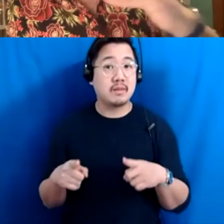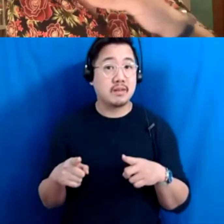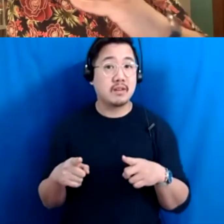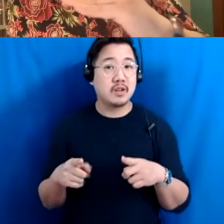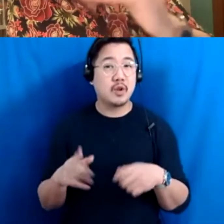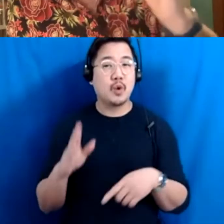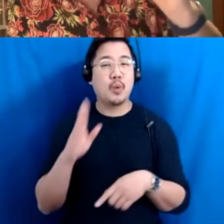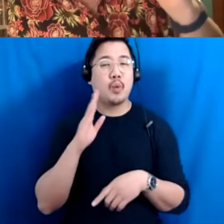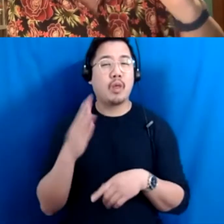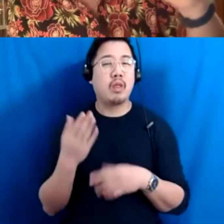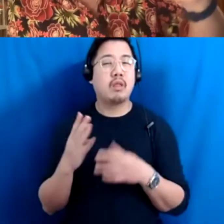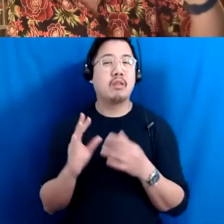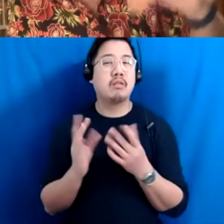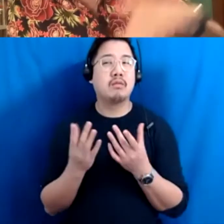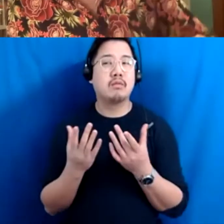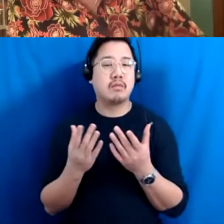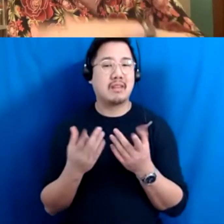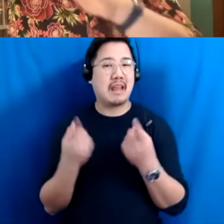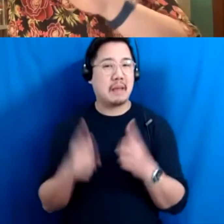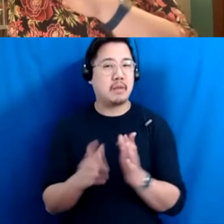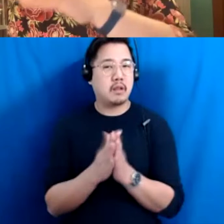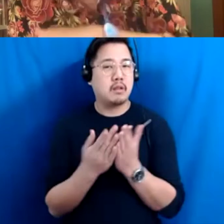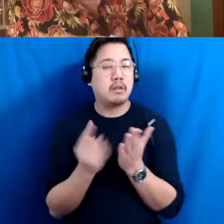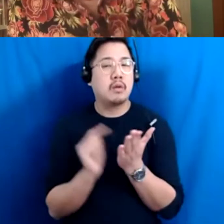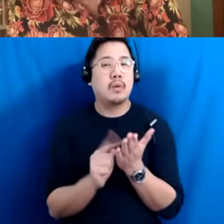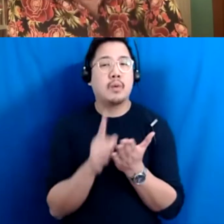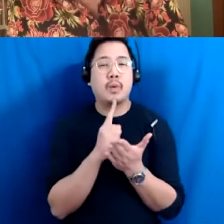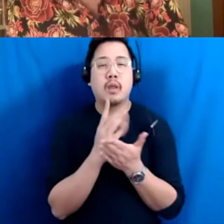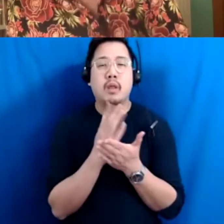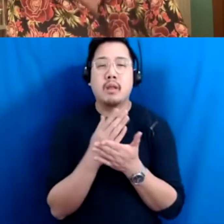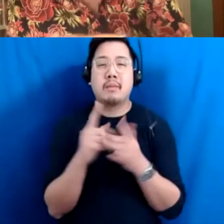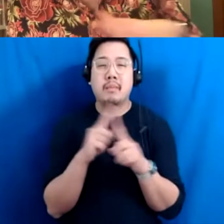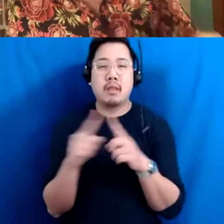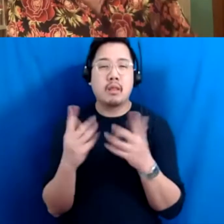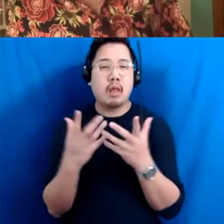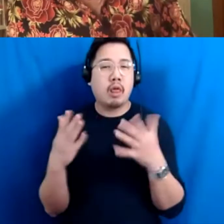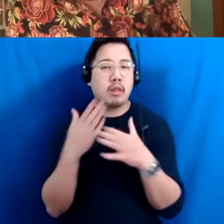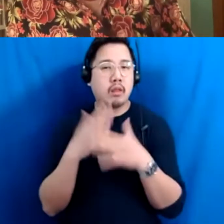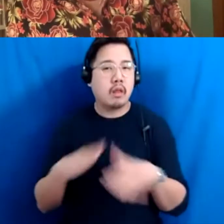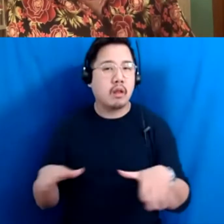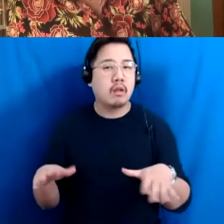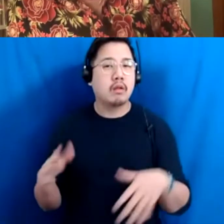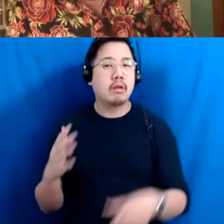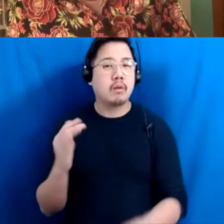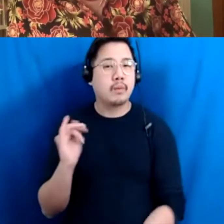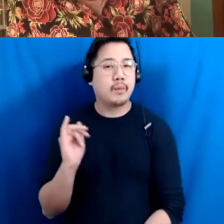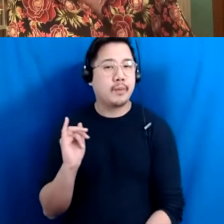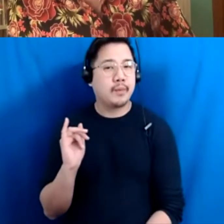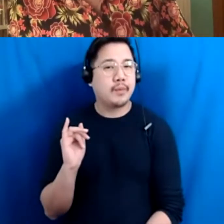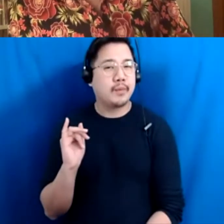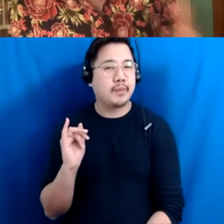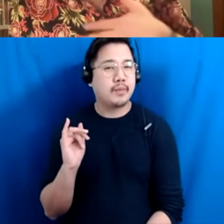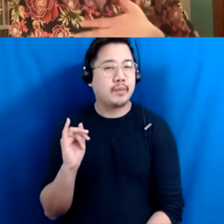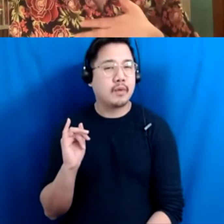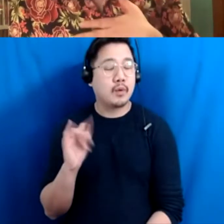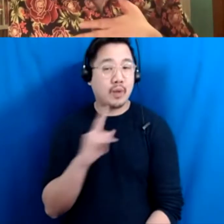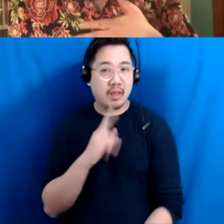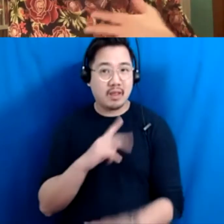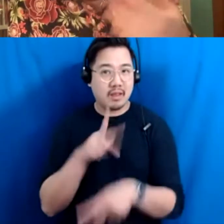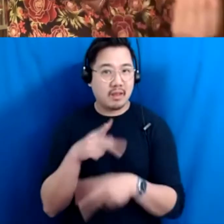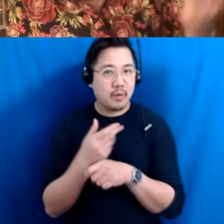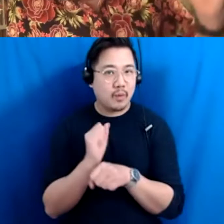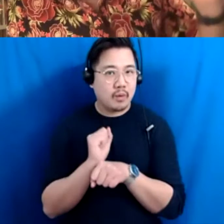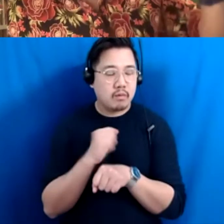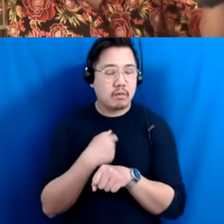subtle and quiet work with like deep silences in it. And I love that kind of work. And I think